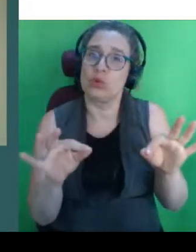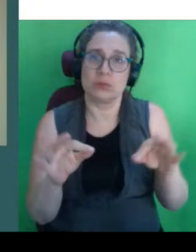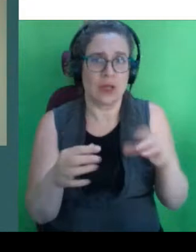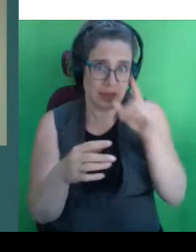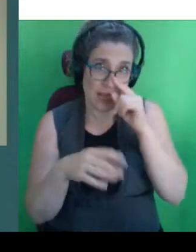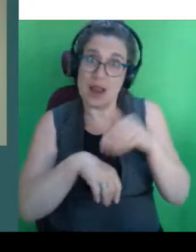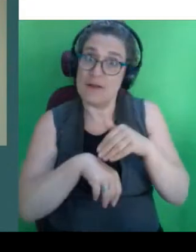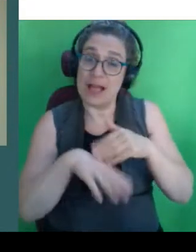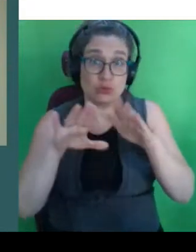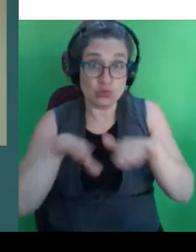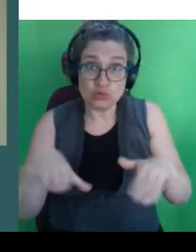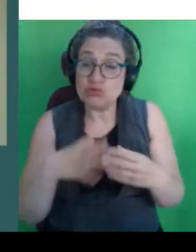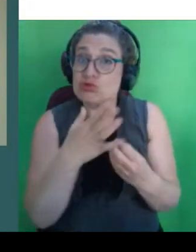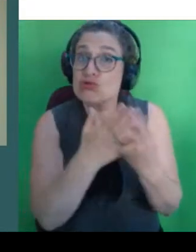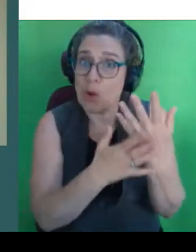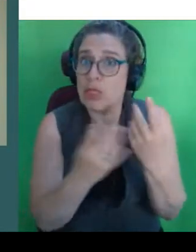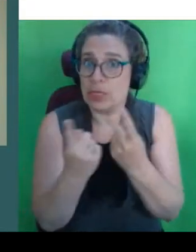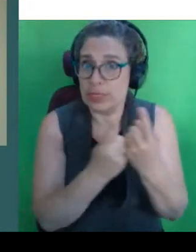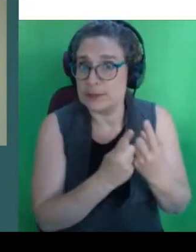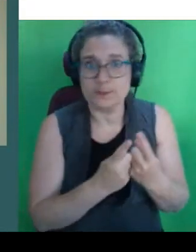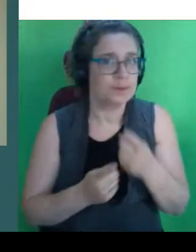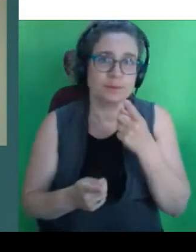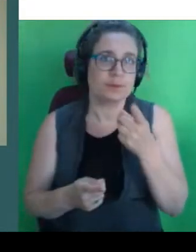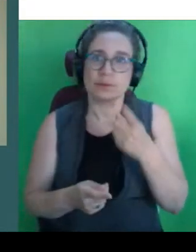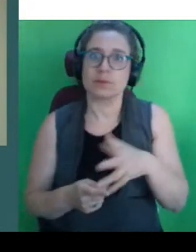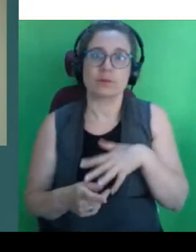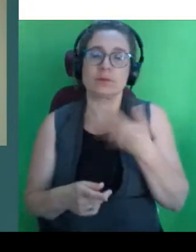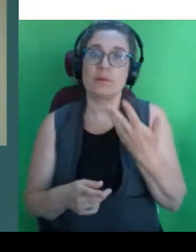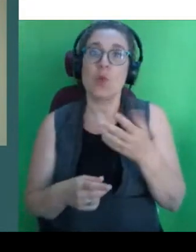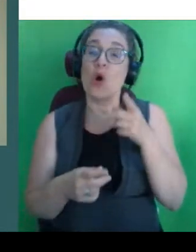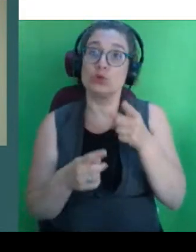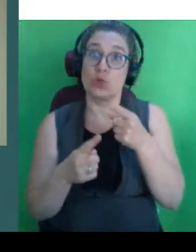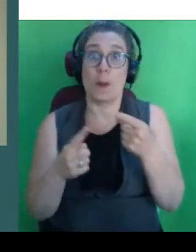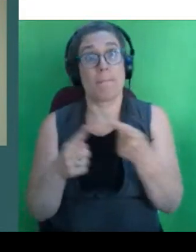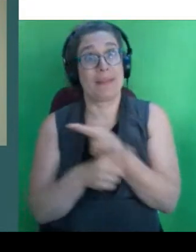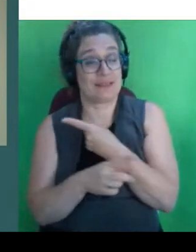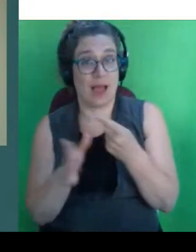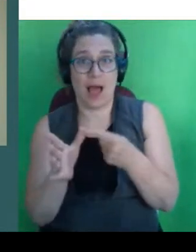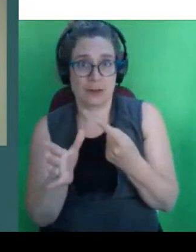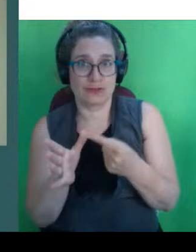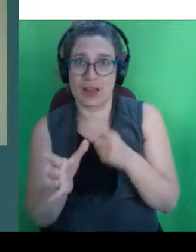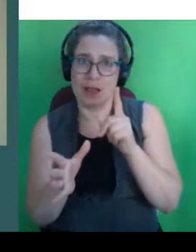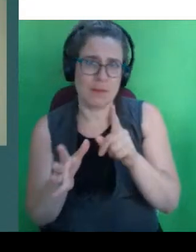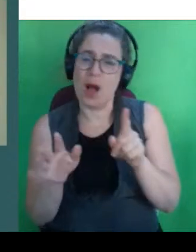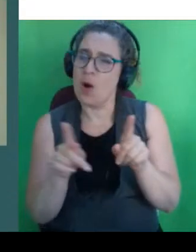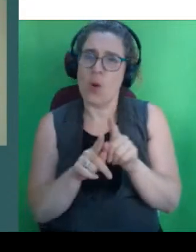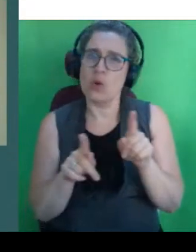So you obviously don't want to miss an allergy, but you also don't want to